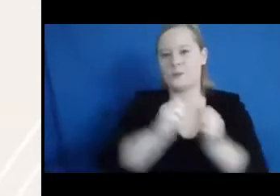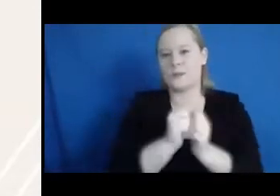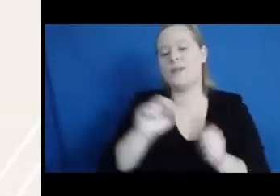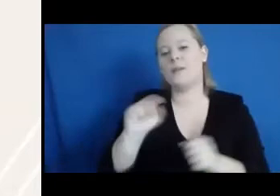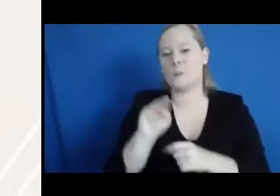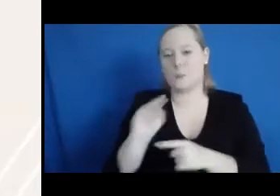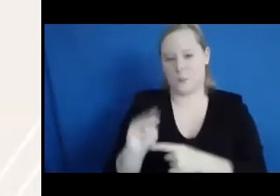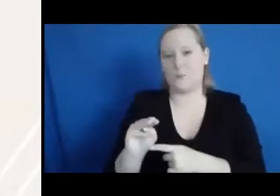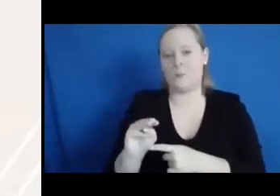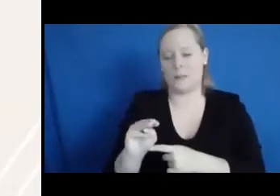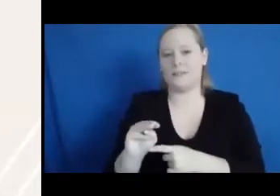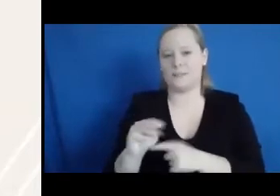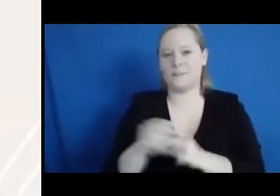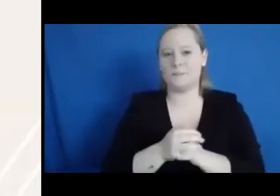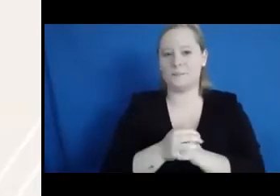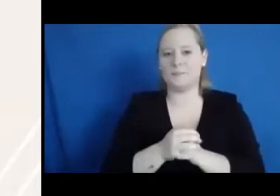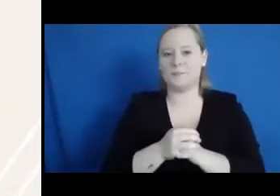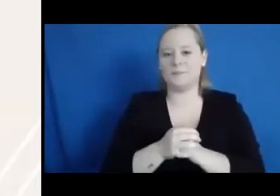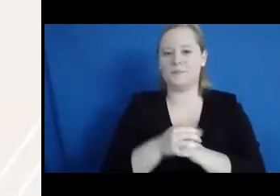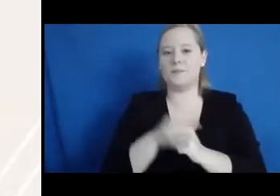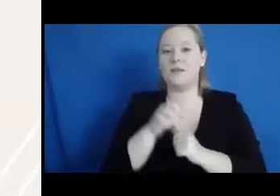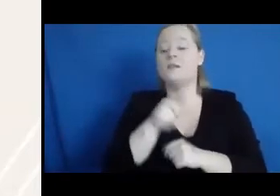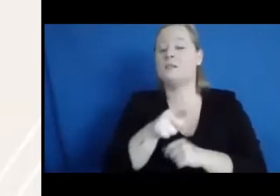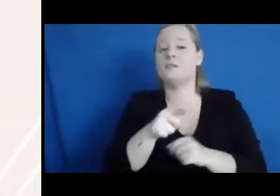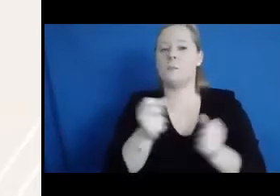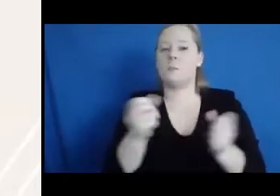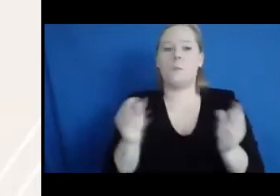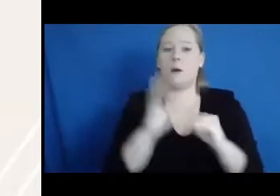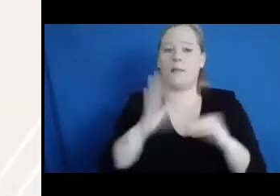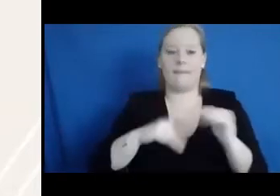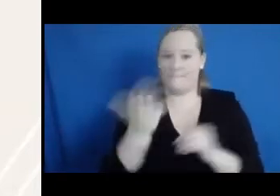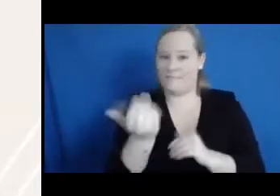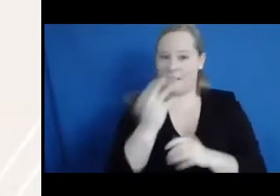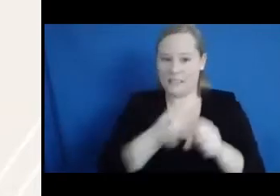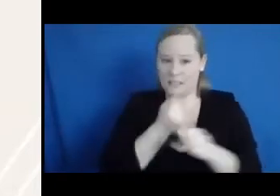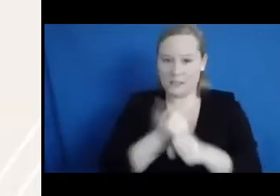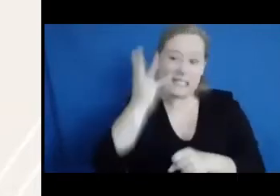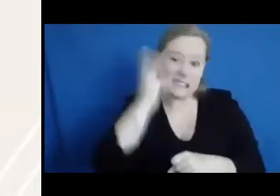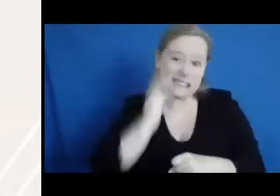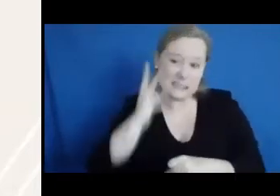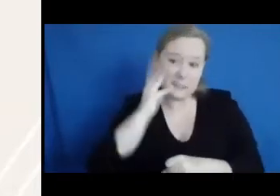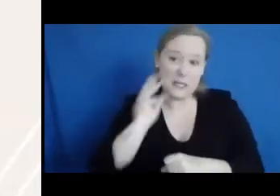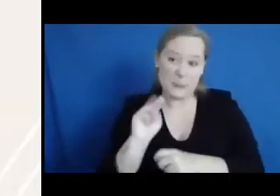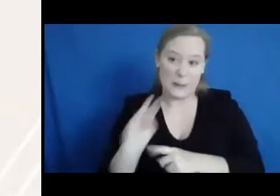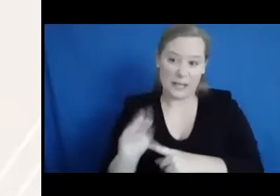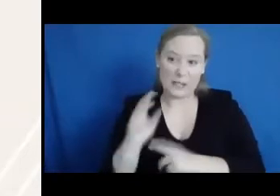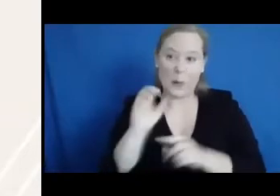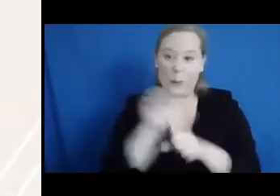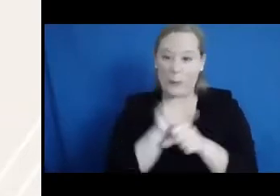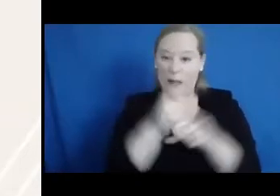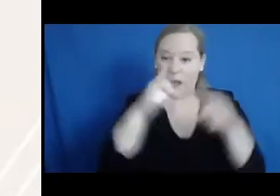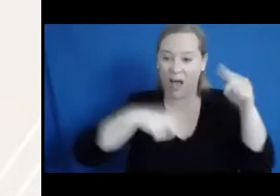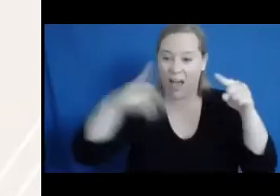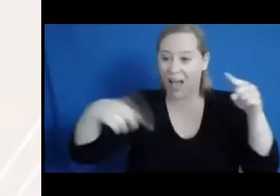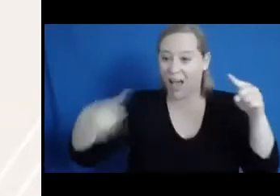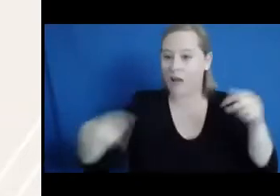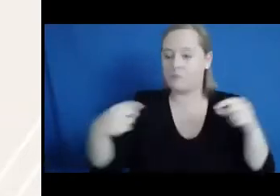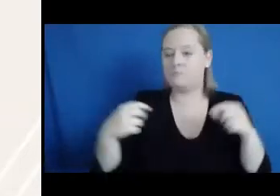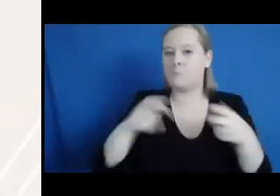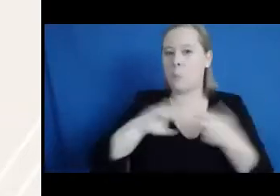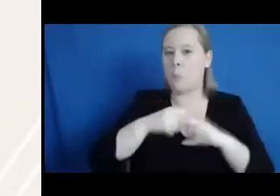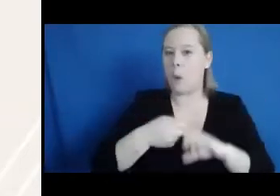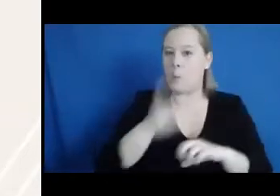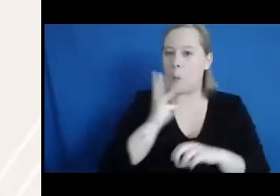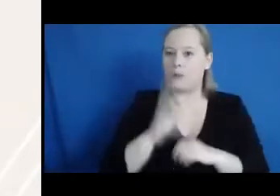Socorro. Stacy has more than 15 years of experience in New Mexico working on a variety of water issues. She has